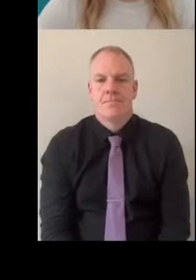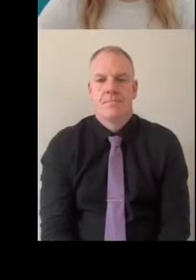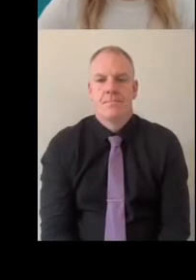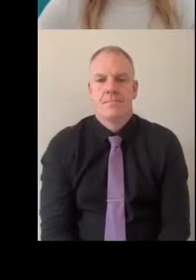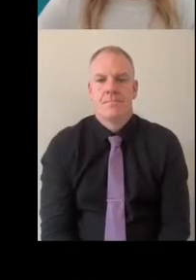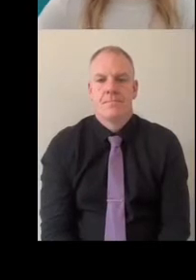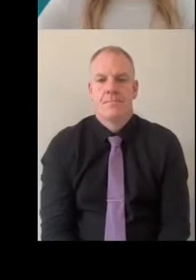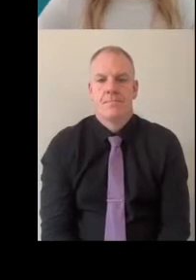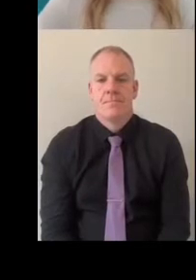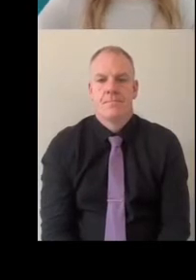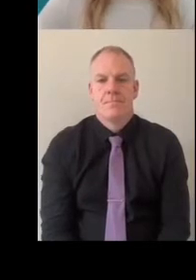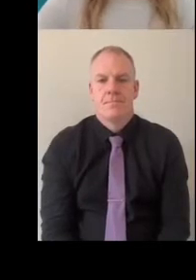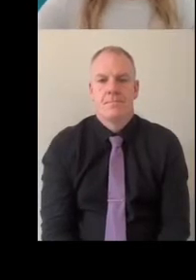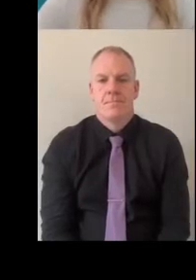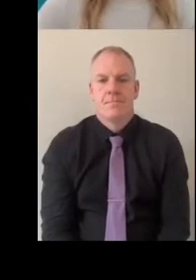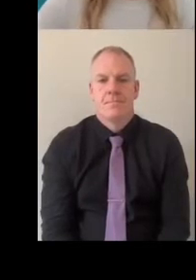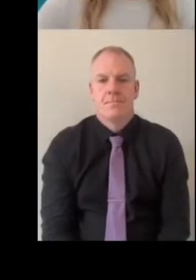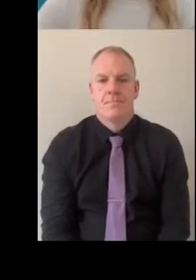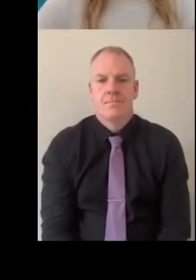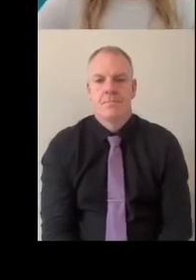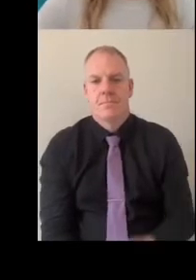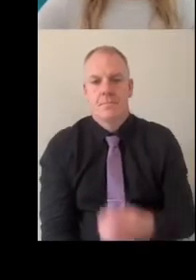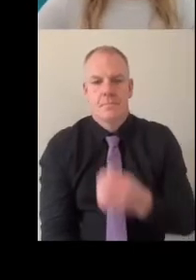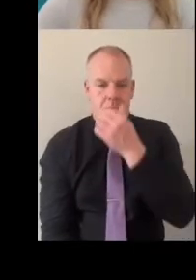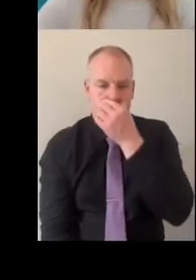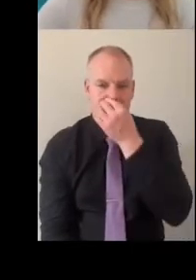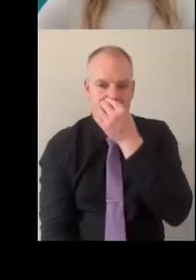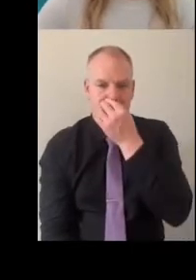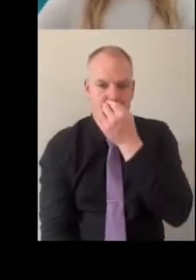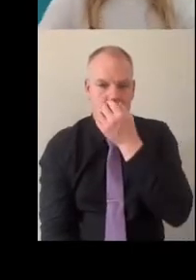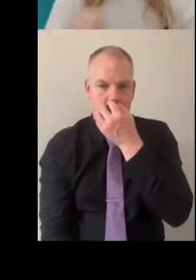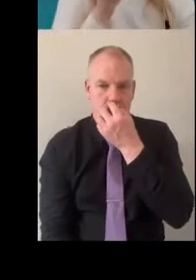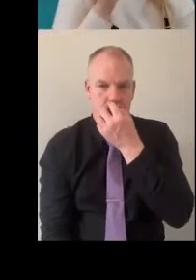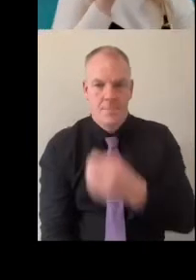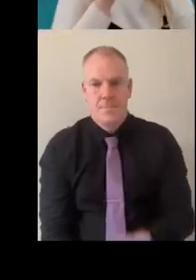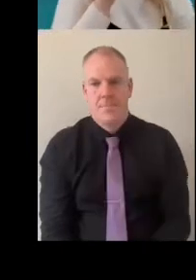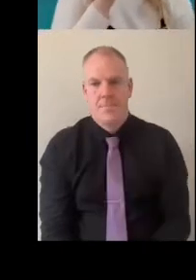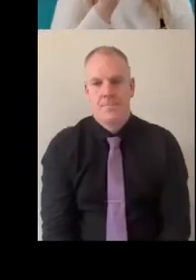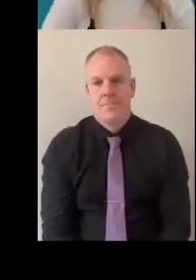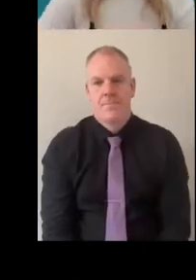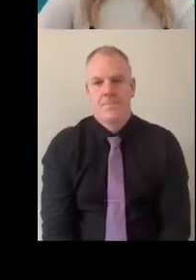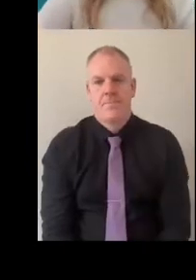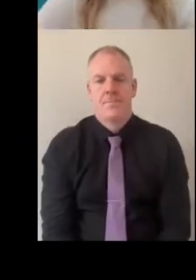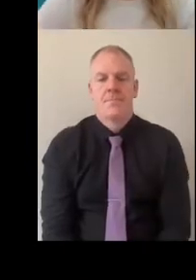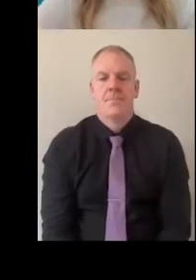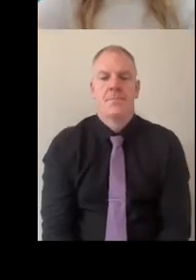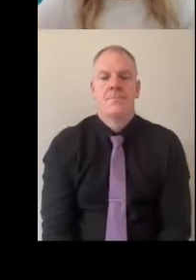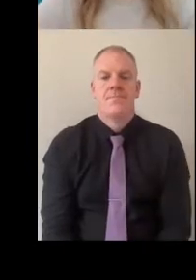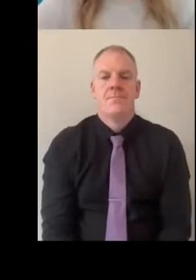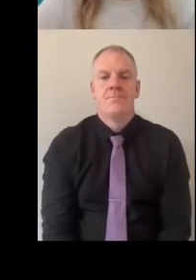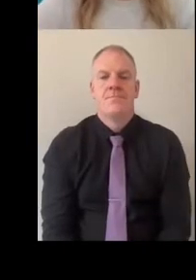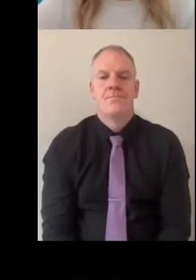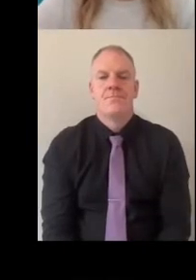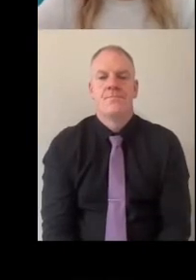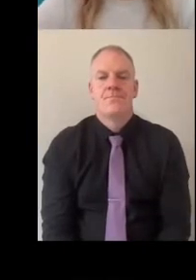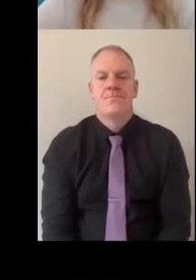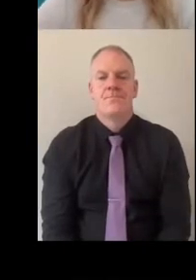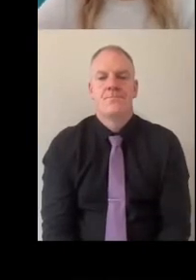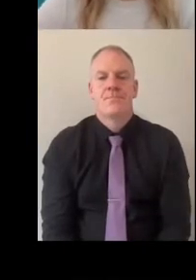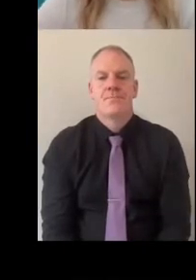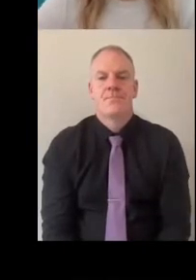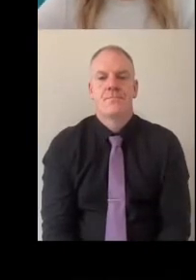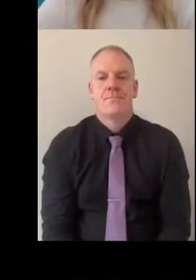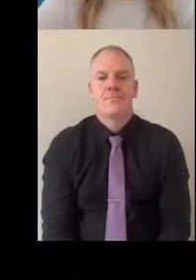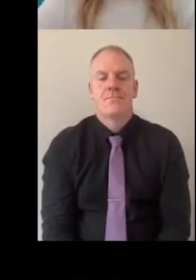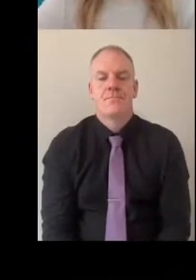to progress our shared ambition for higher education in Ireland. But it's not just in Ireland. Higher education operates